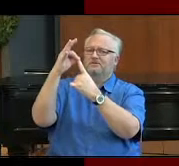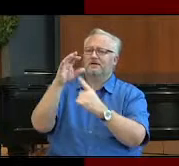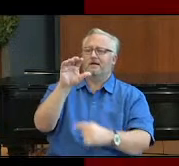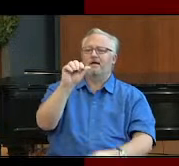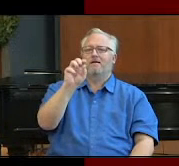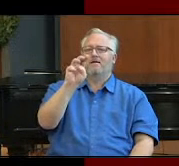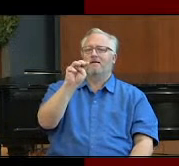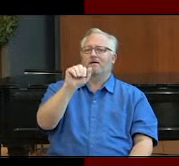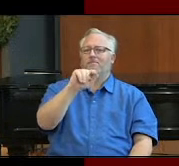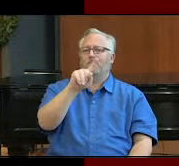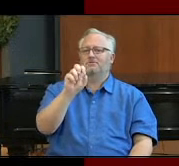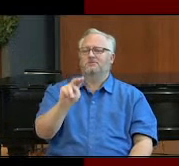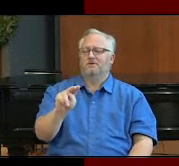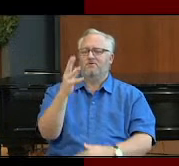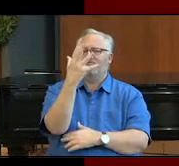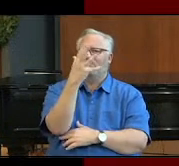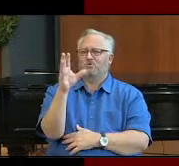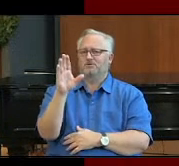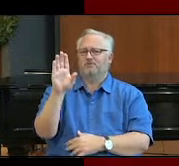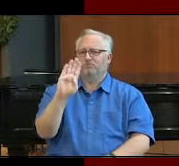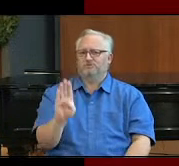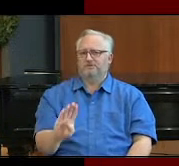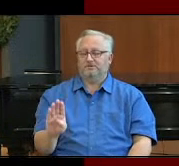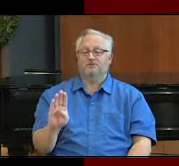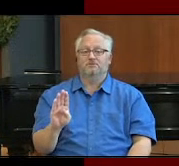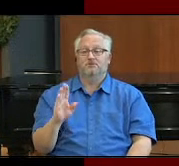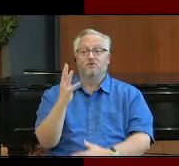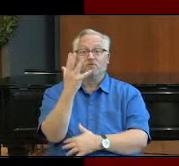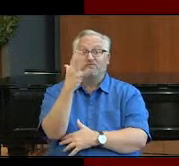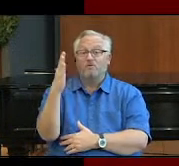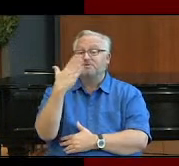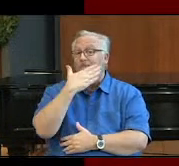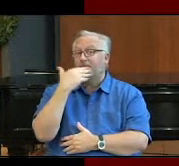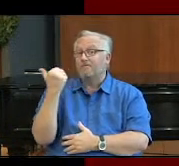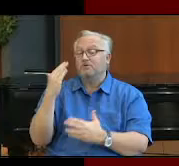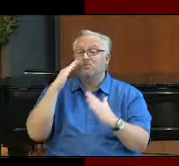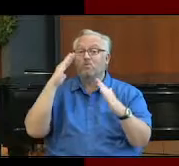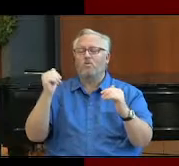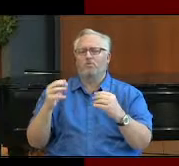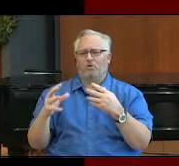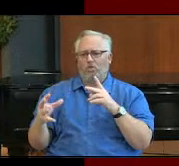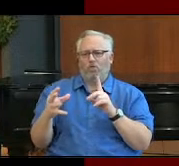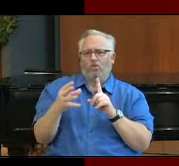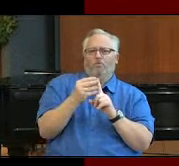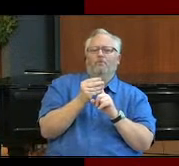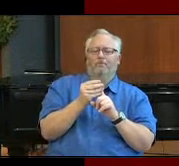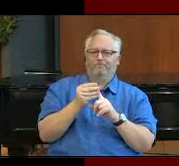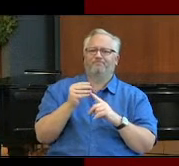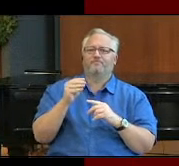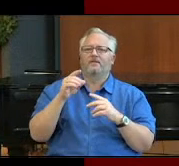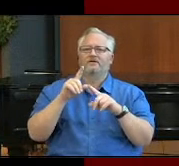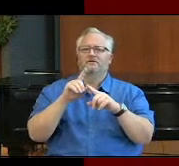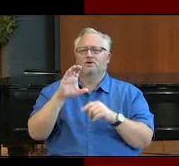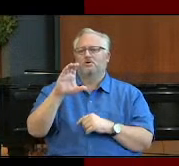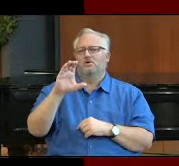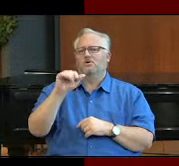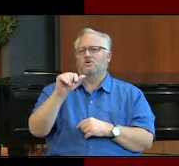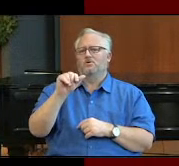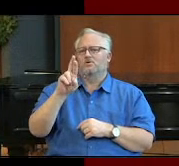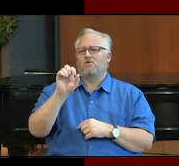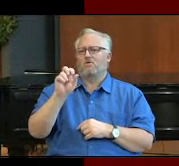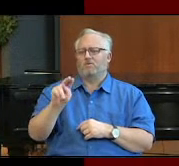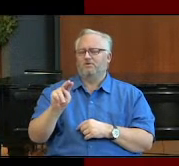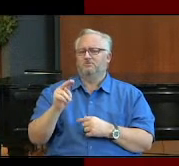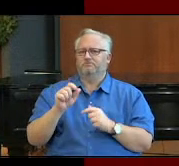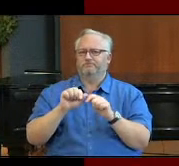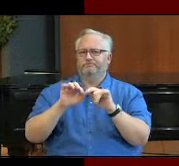Amazon forest in Brazil. Forests are our best hope of absorbing carbon emissions which cause climate change. The United